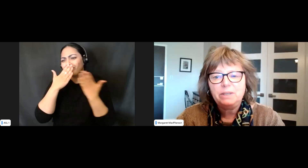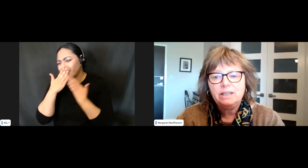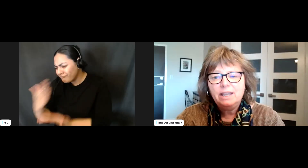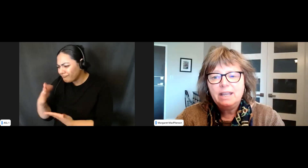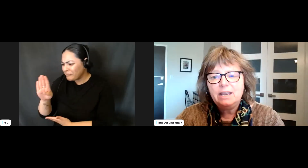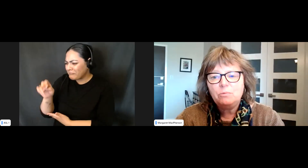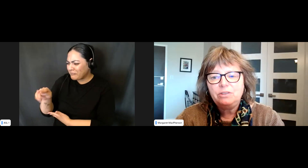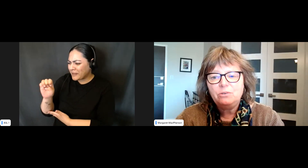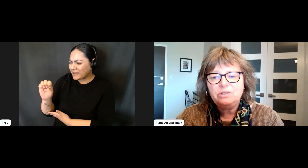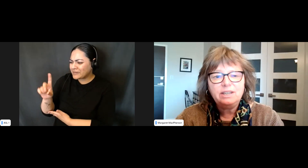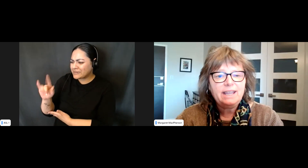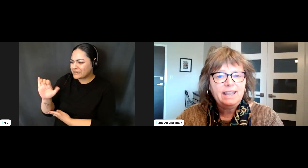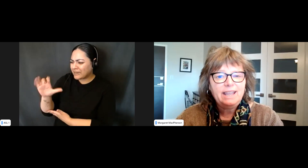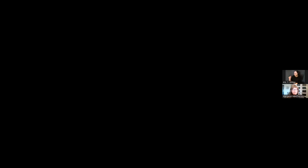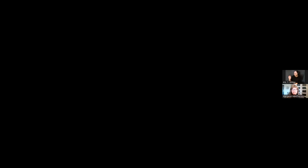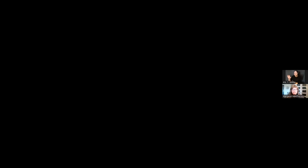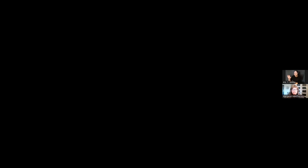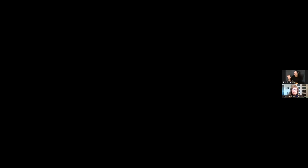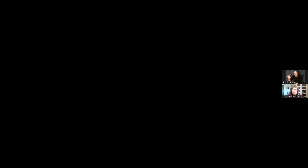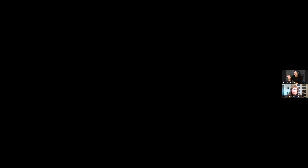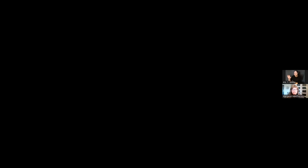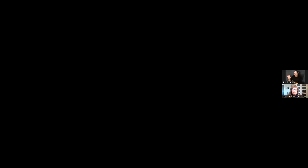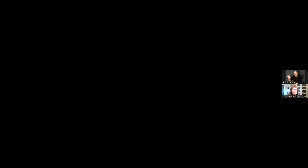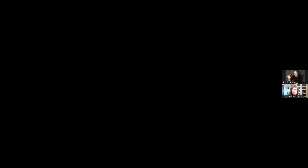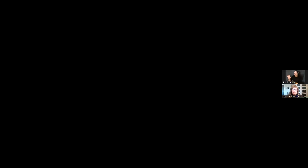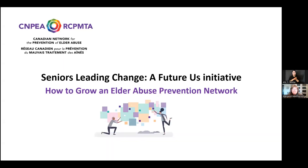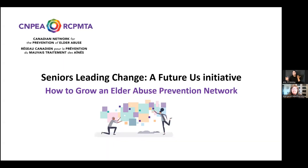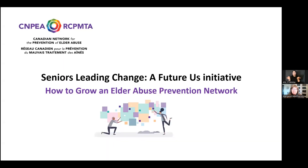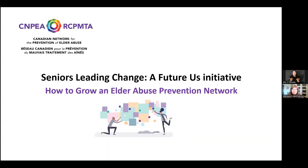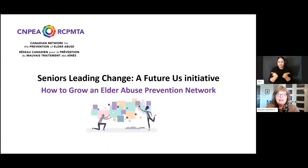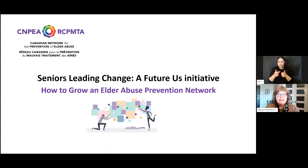nice to be here with you today.